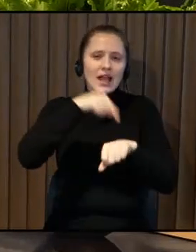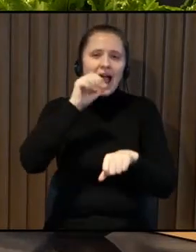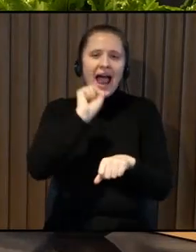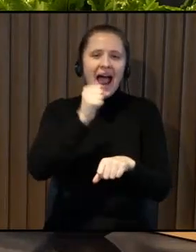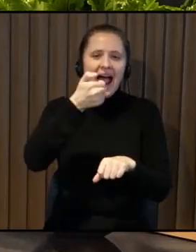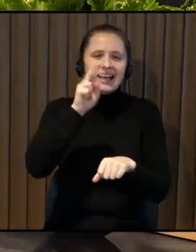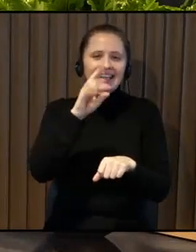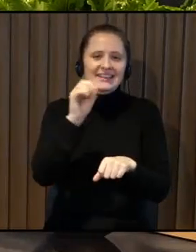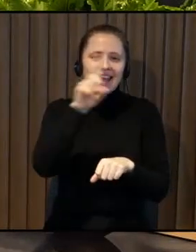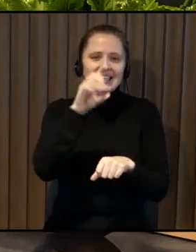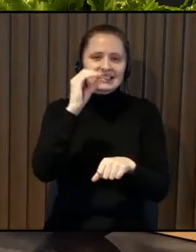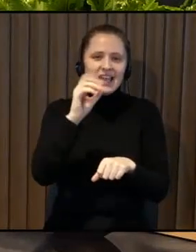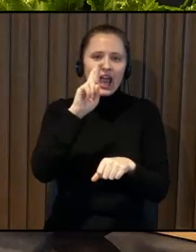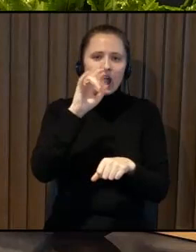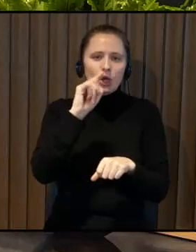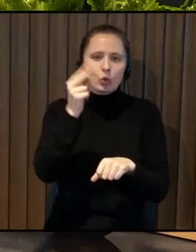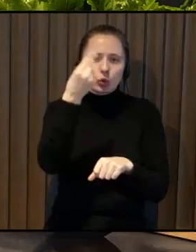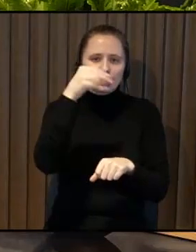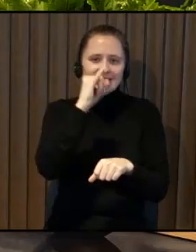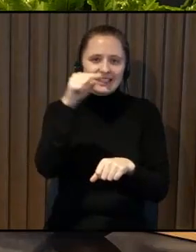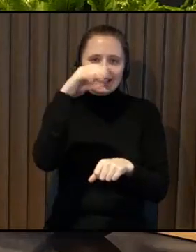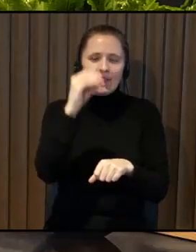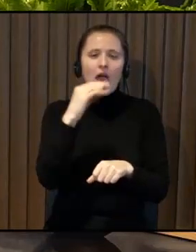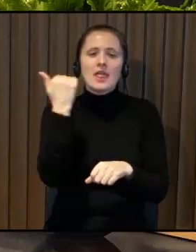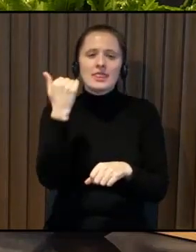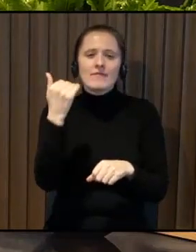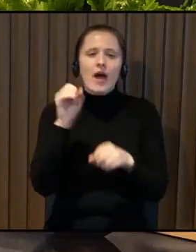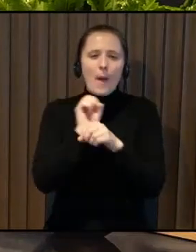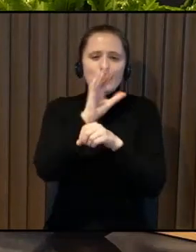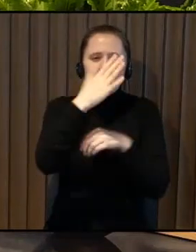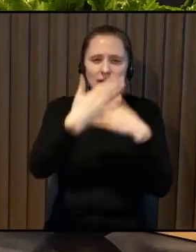AGNESE RUDZĪTE, an artist, a graphic designer,